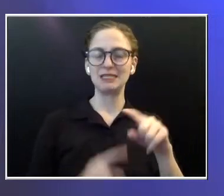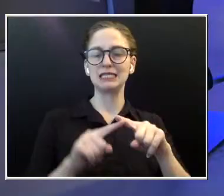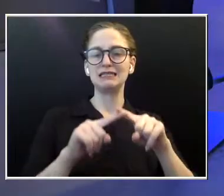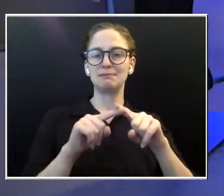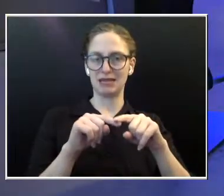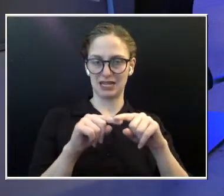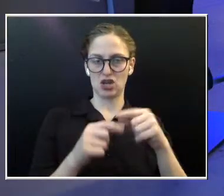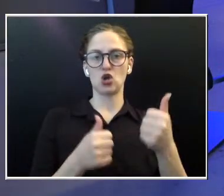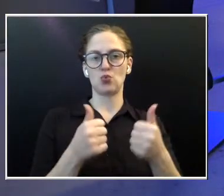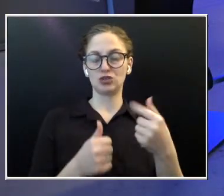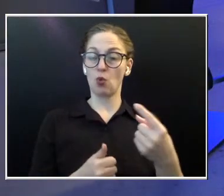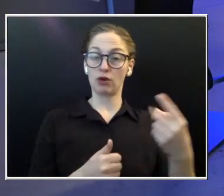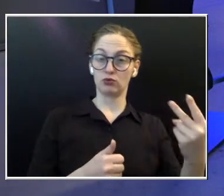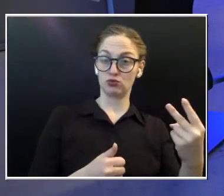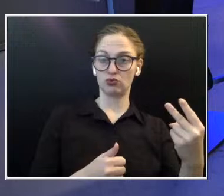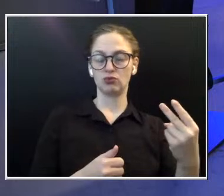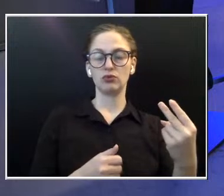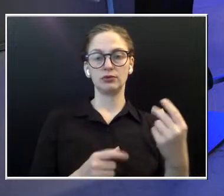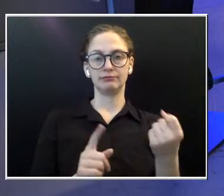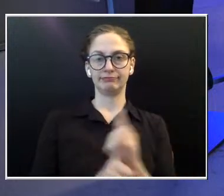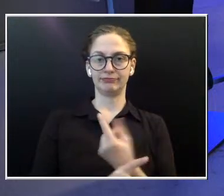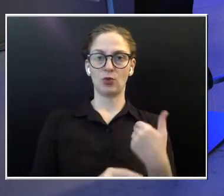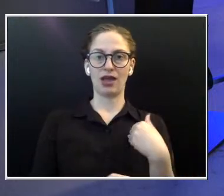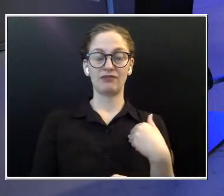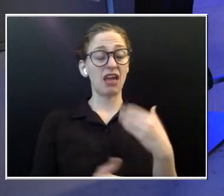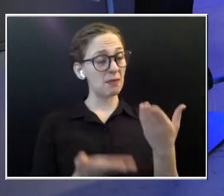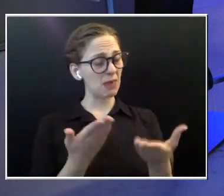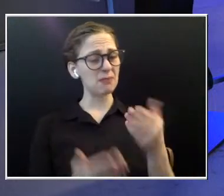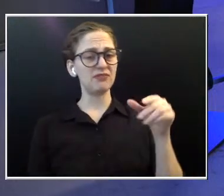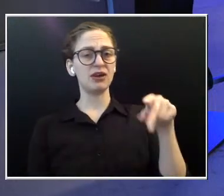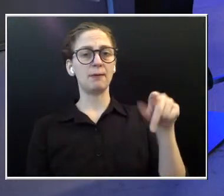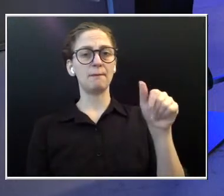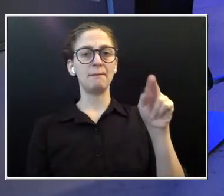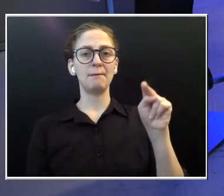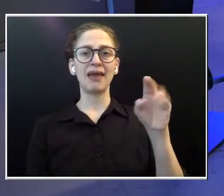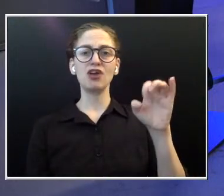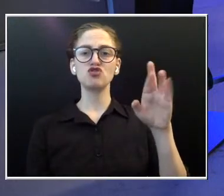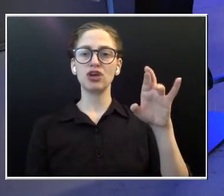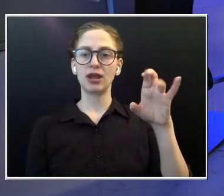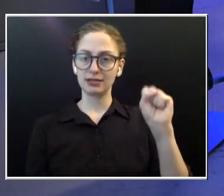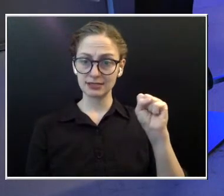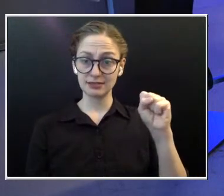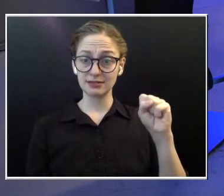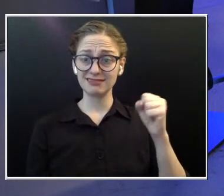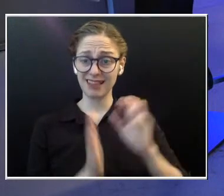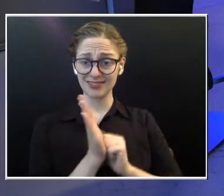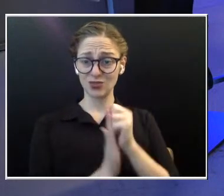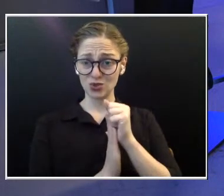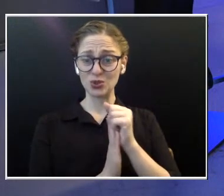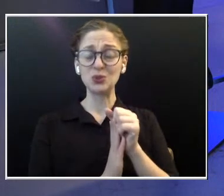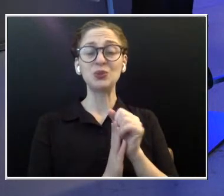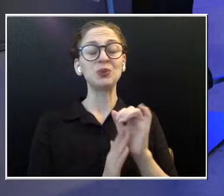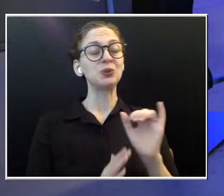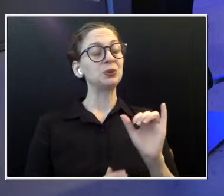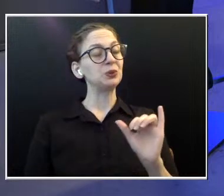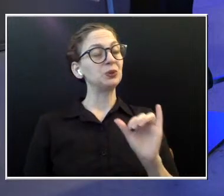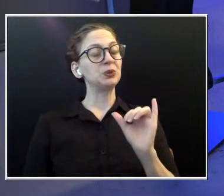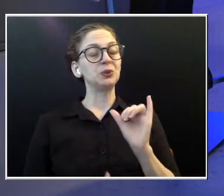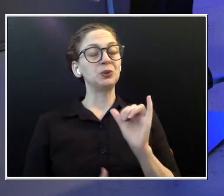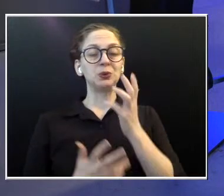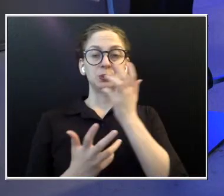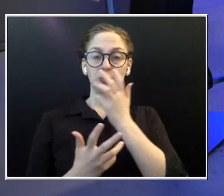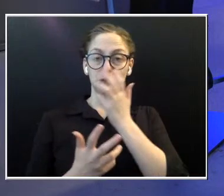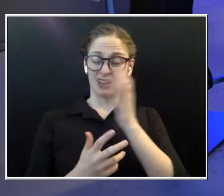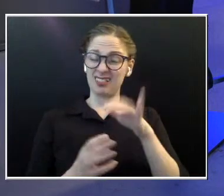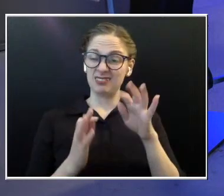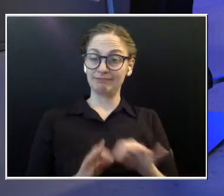even pancreatic cancer as well. So these are not things to take lightly, and it's really important. Dr. Kilgore, how common is it for a patient to choose